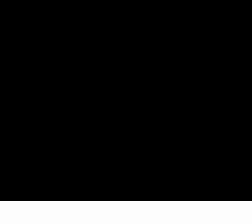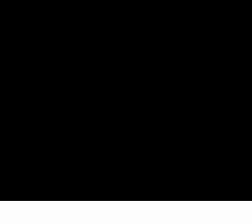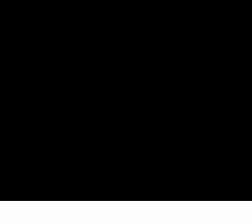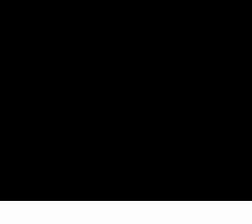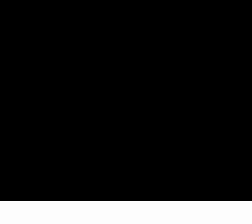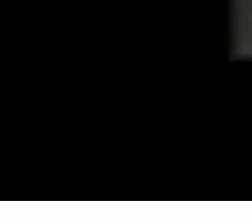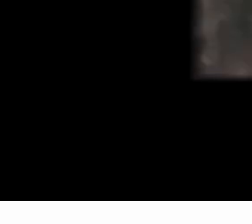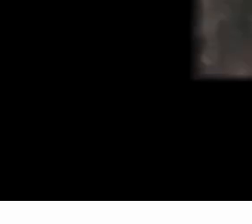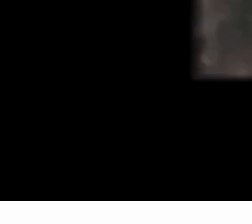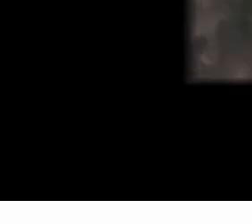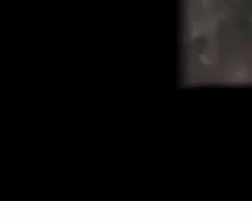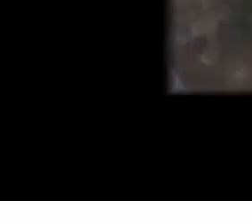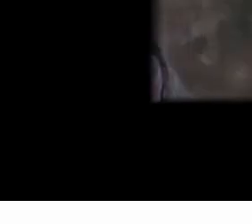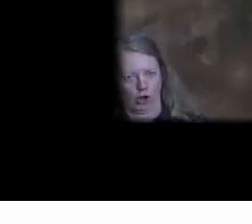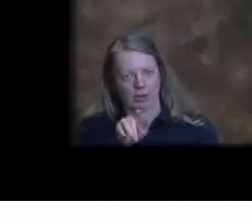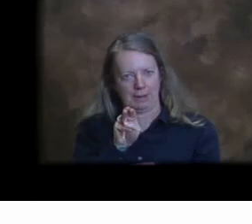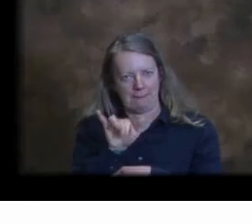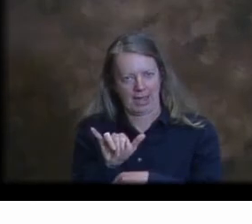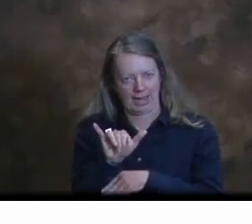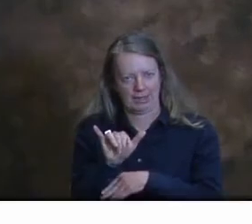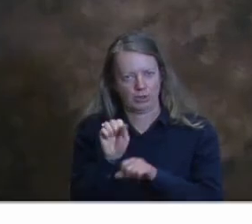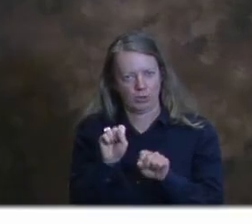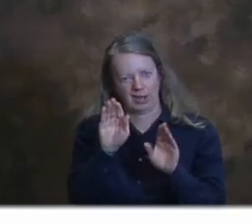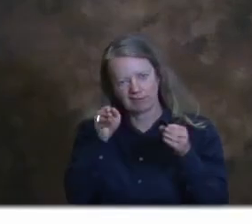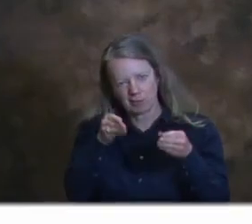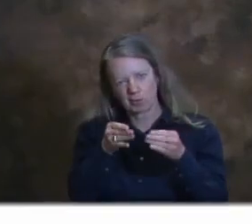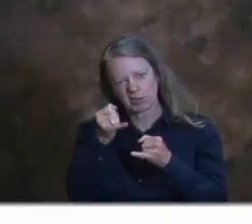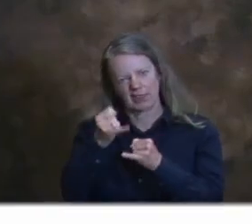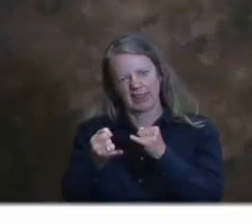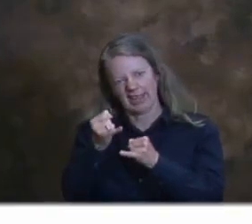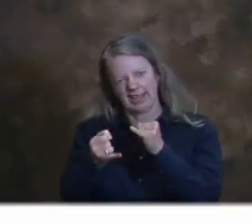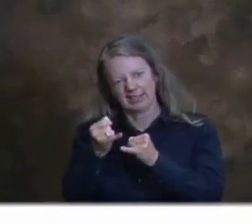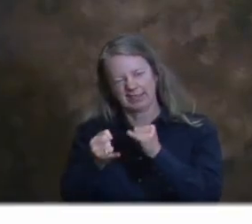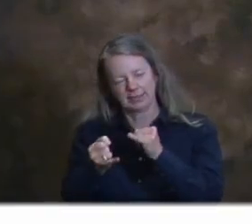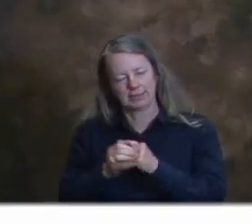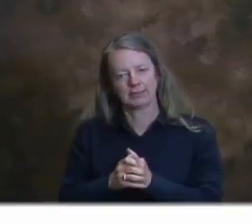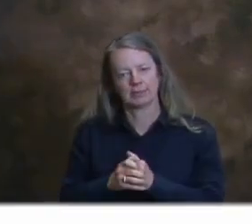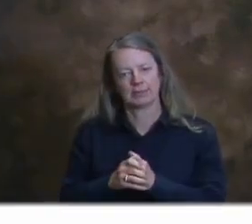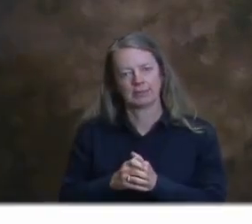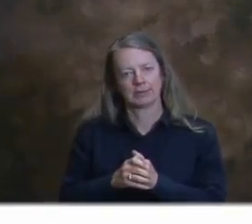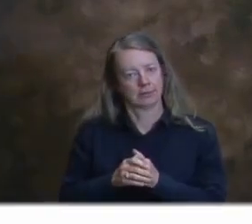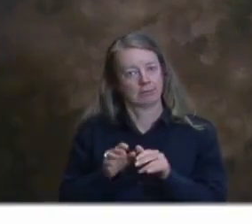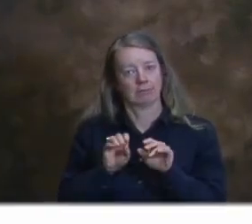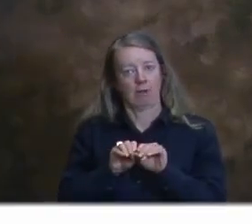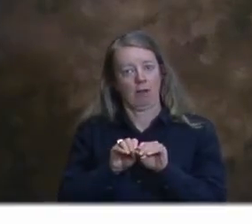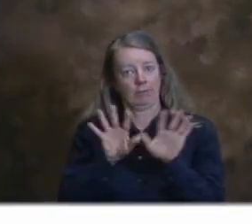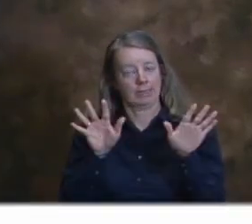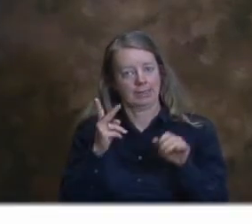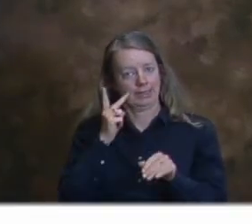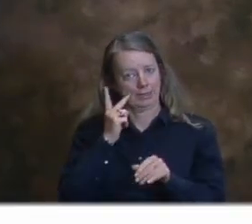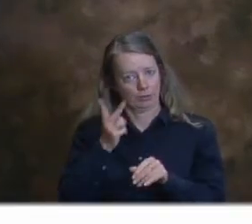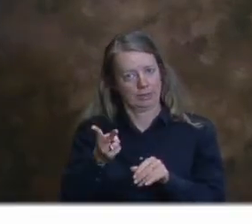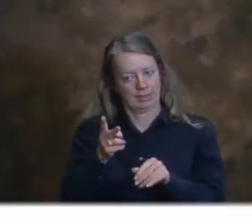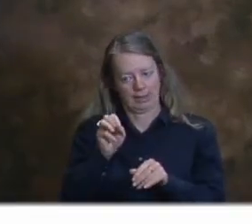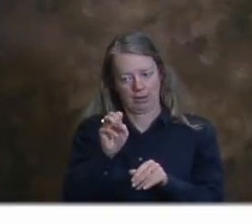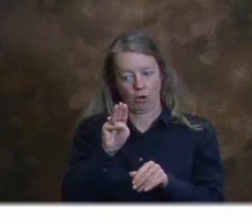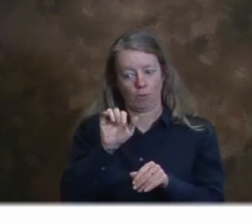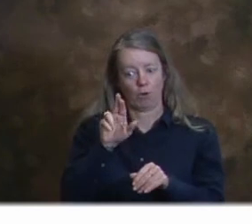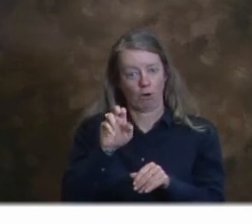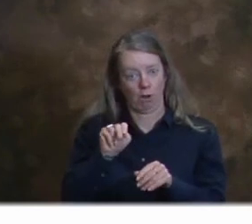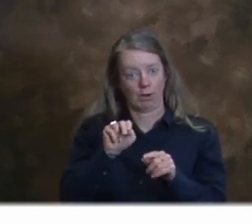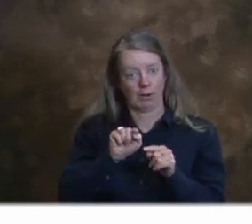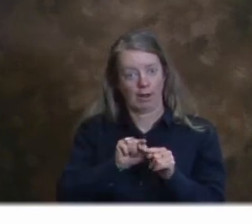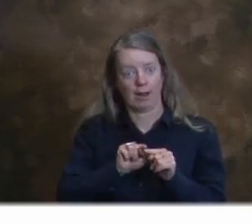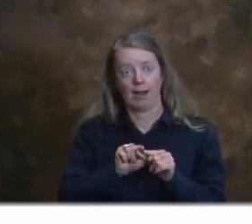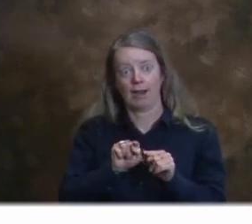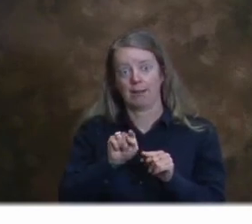in a little bit more on that latter part where you can clearly see the impact of Omicron, and also as